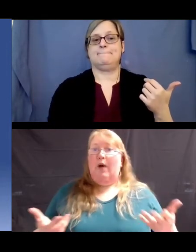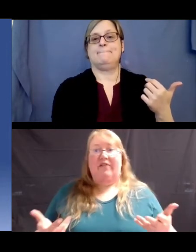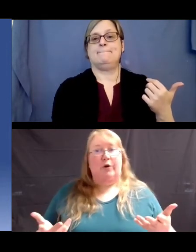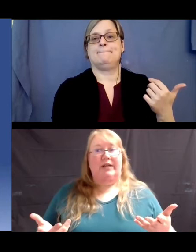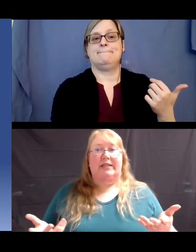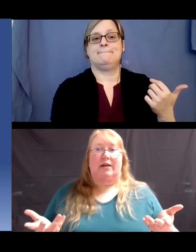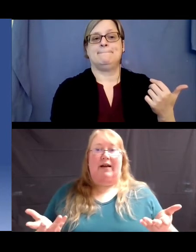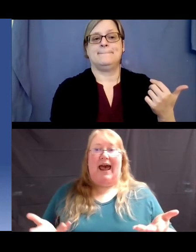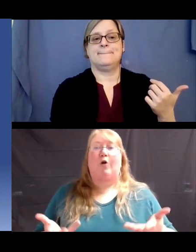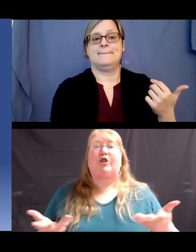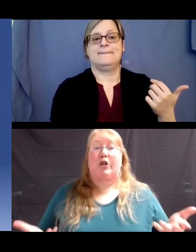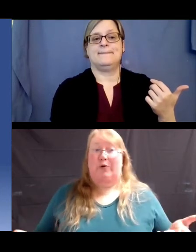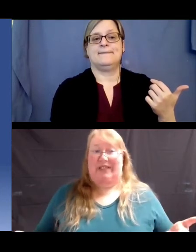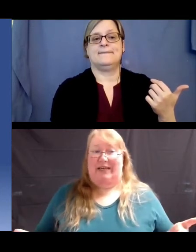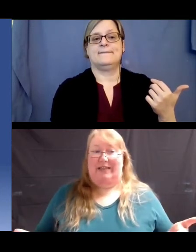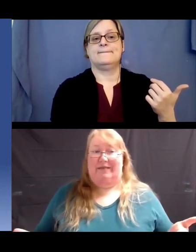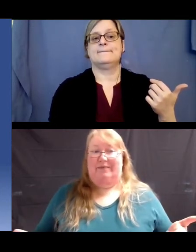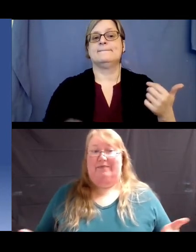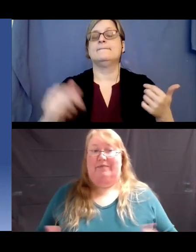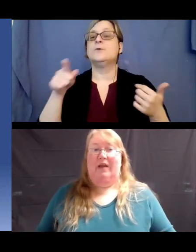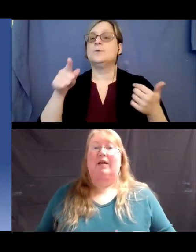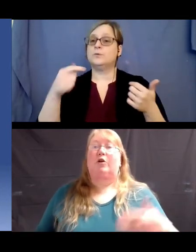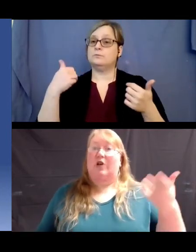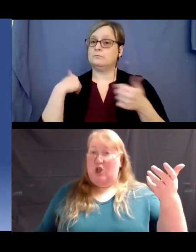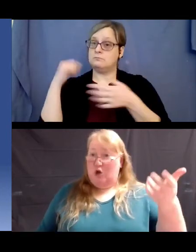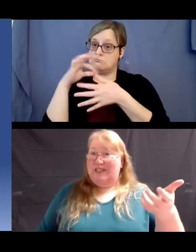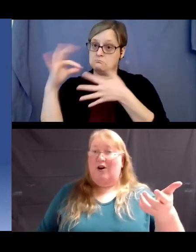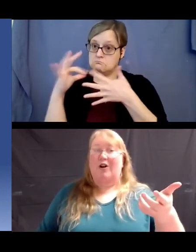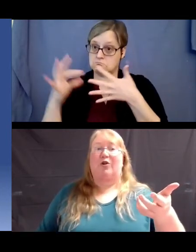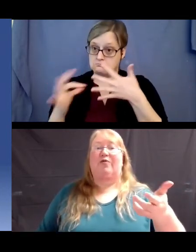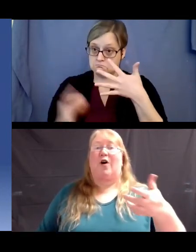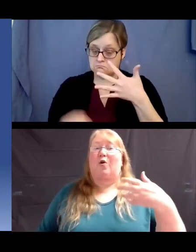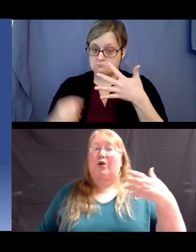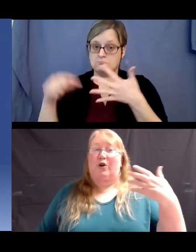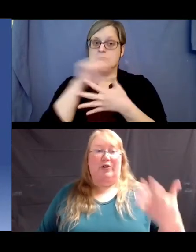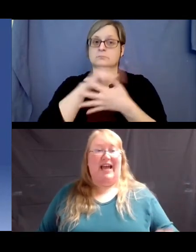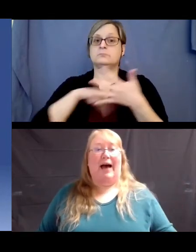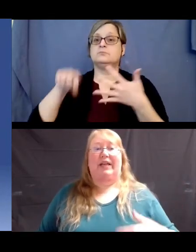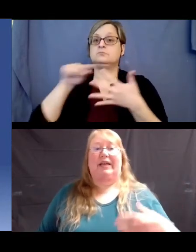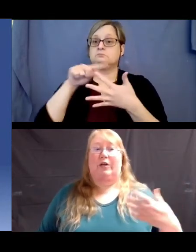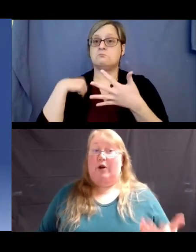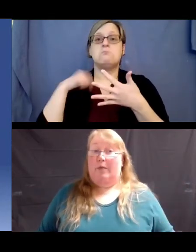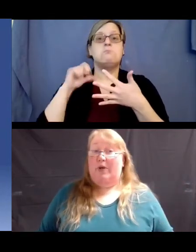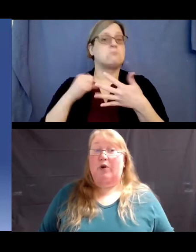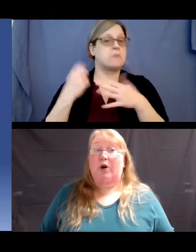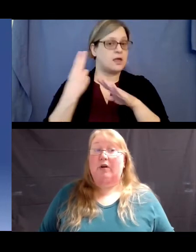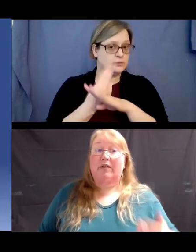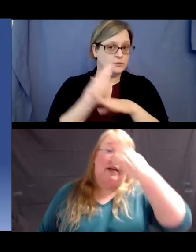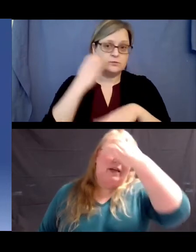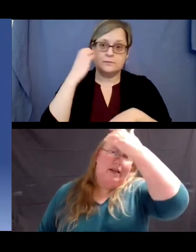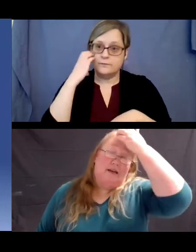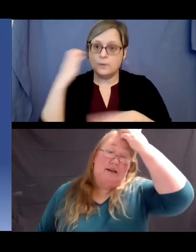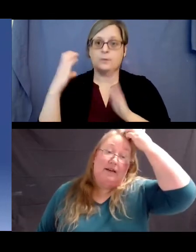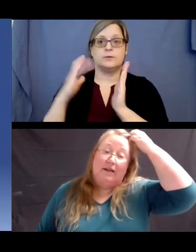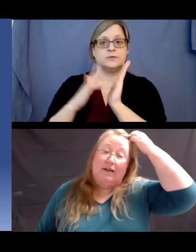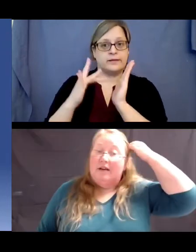And you have choices on how to use these. You can use it on your phone, your tablet, your computer.